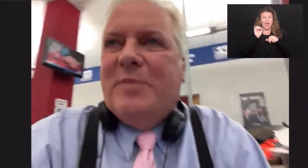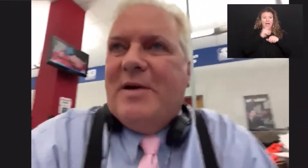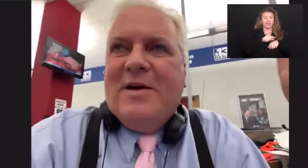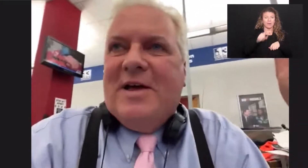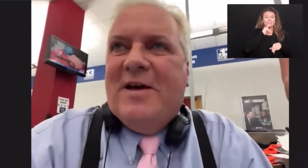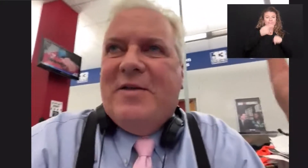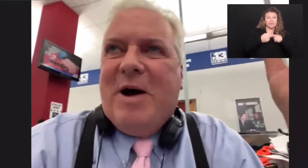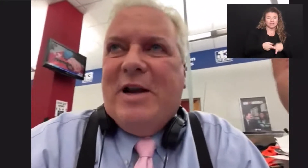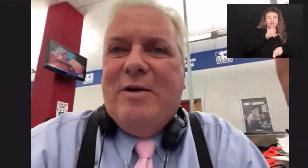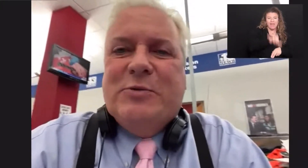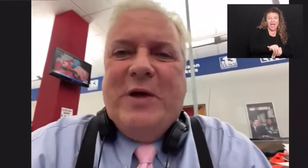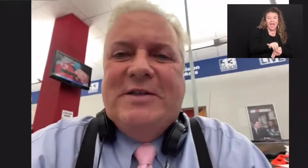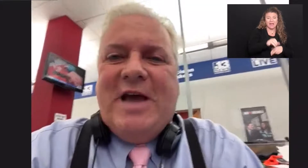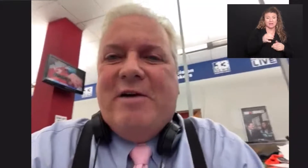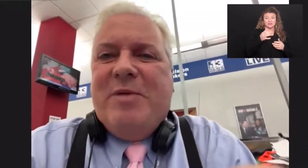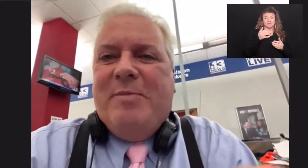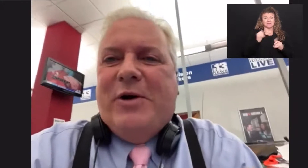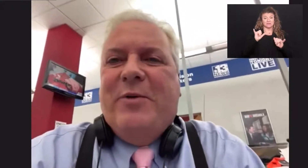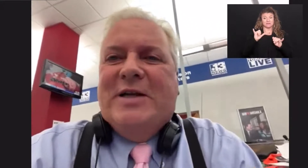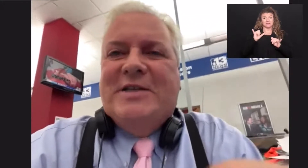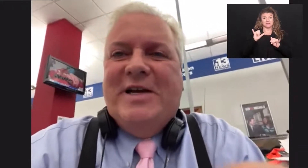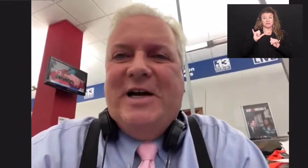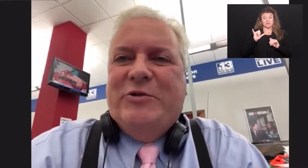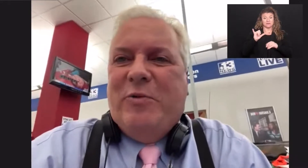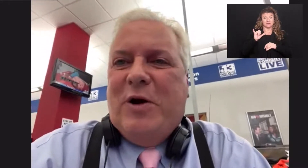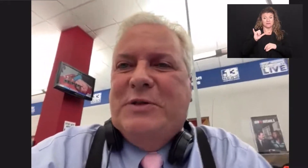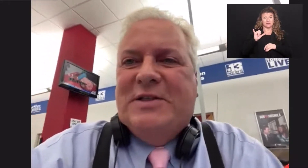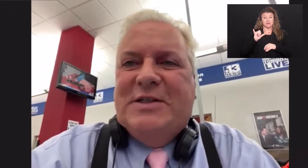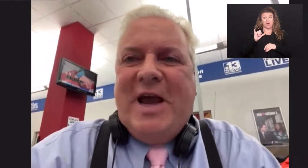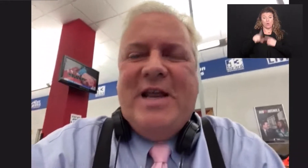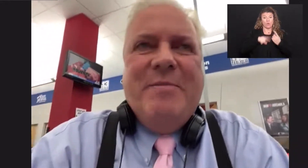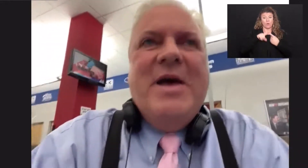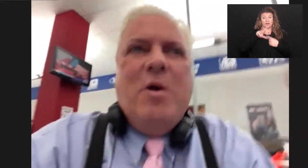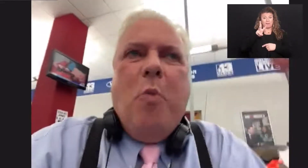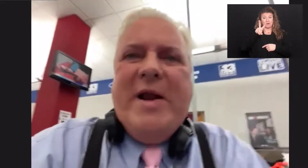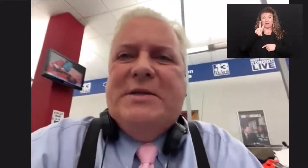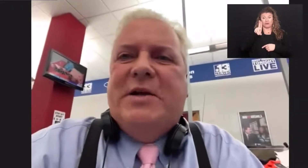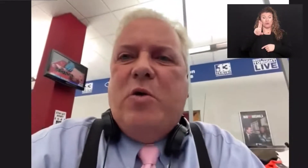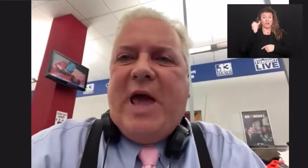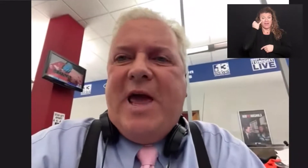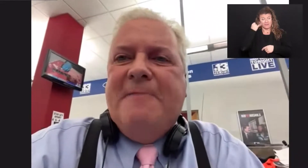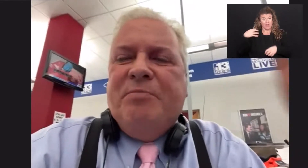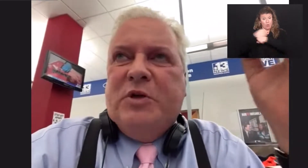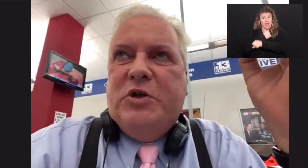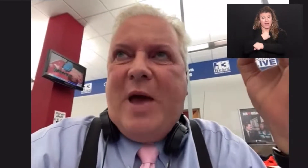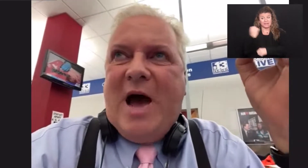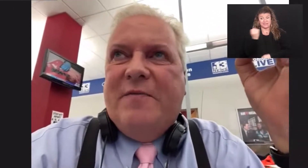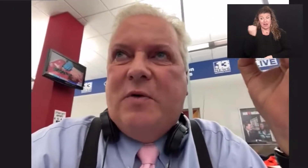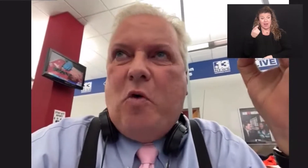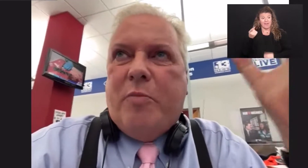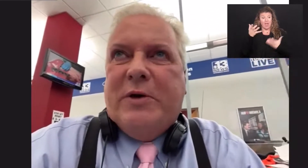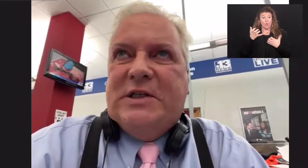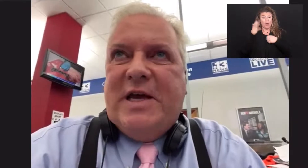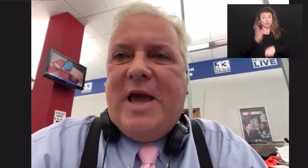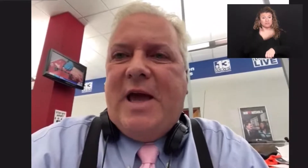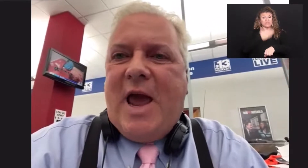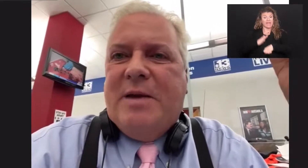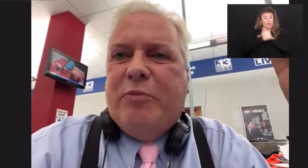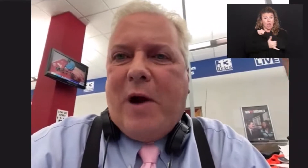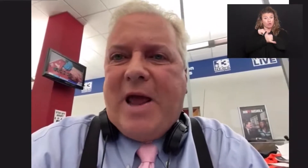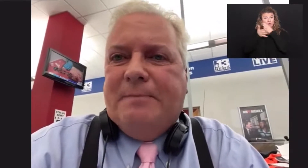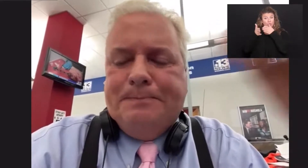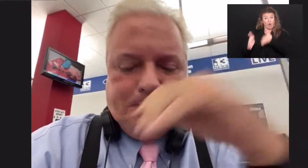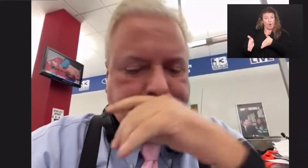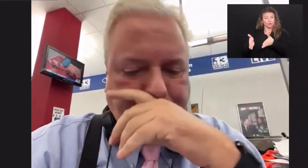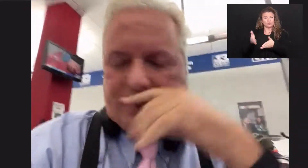I assume the Mountaineers win Saturday, people are going to want to sing Country Roads in the stadium. When is it okay to have corporate singing